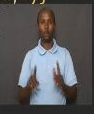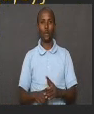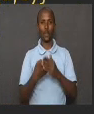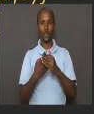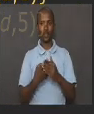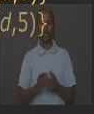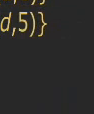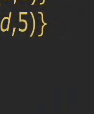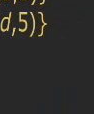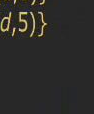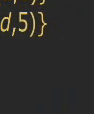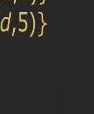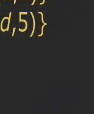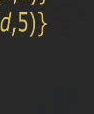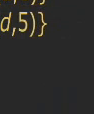Begin.